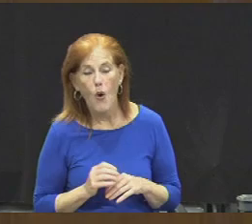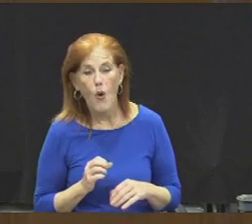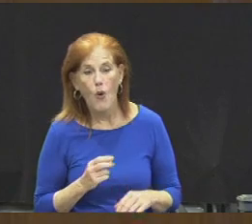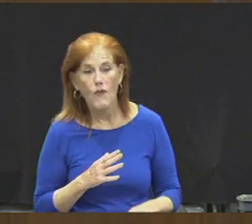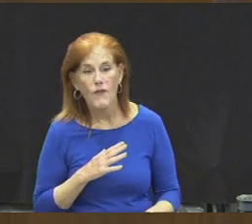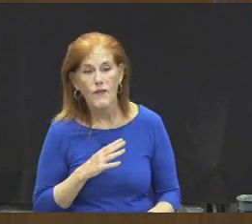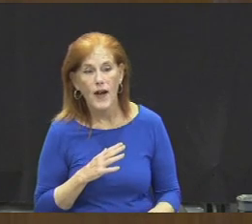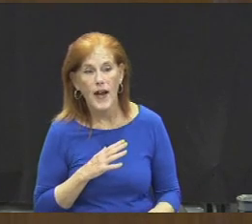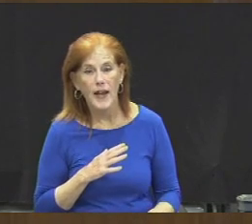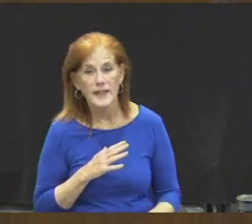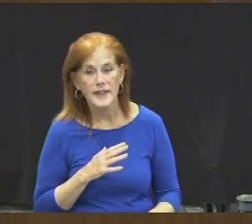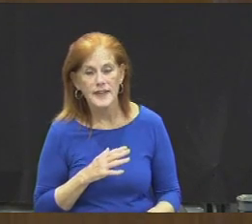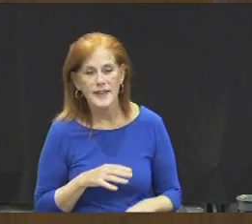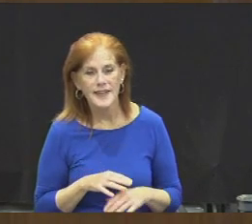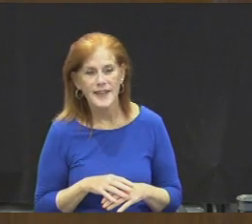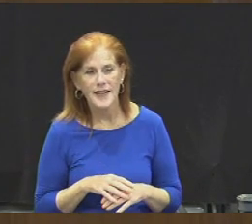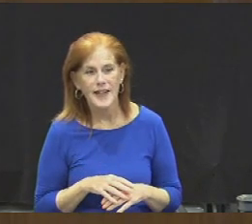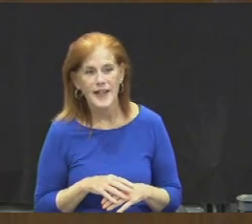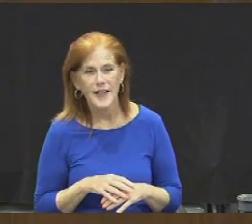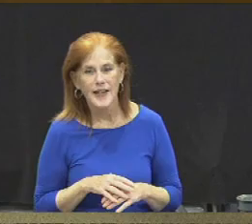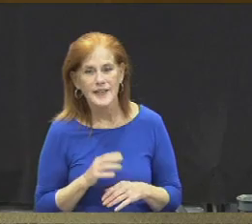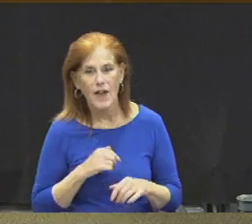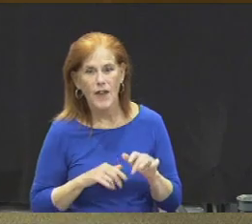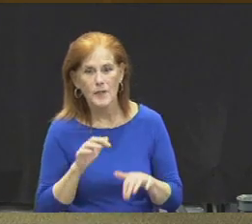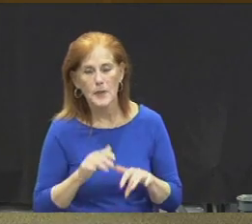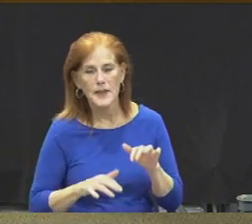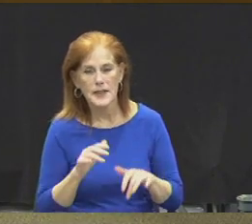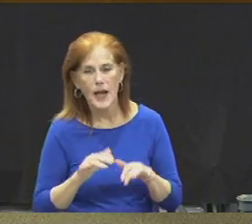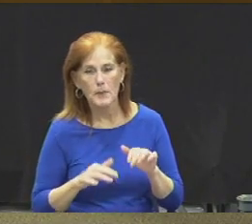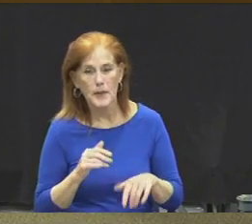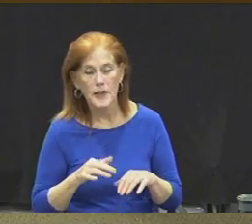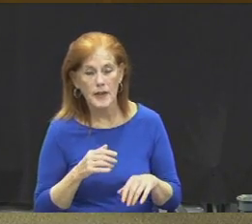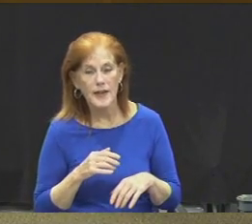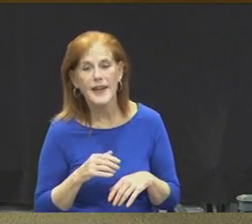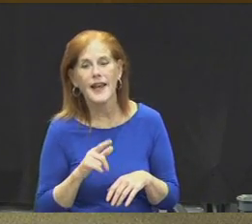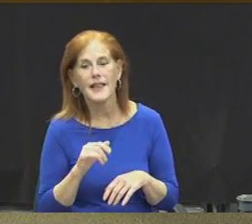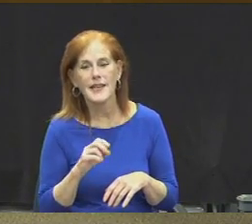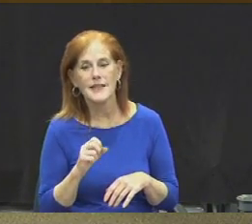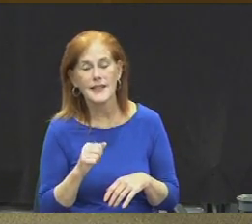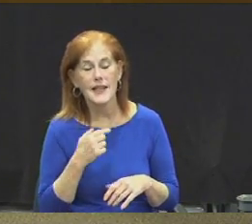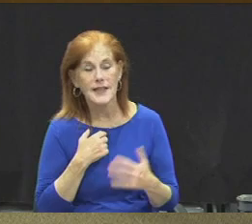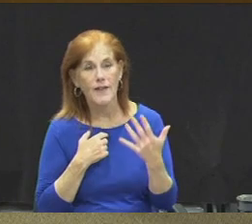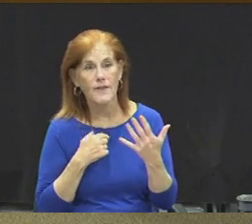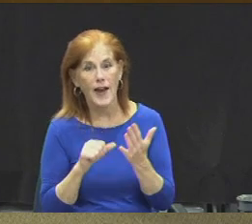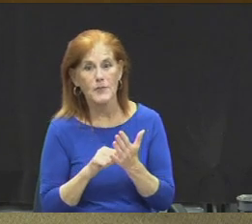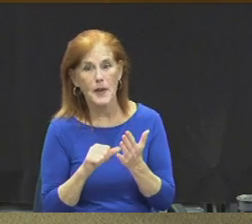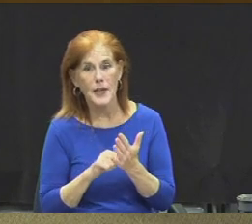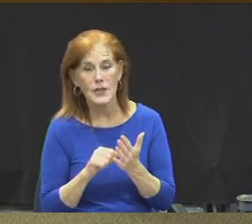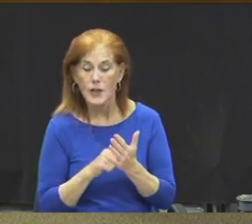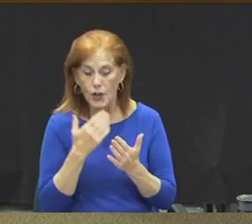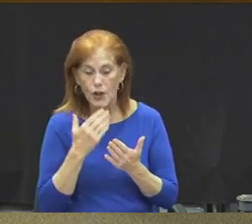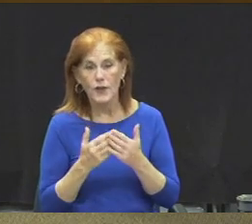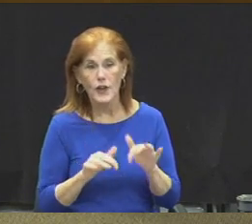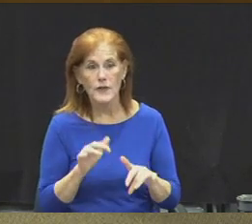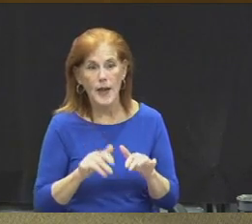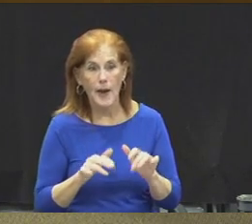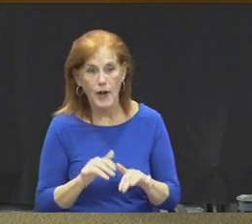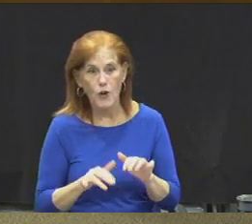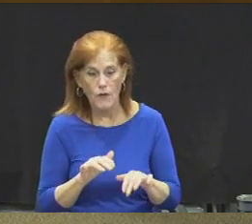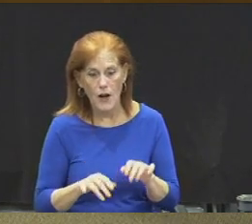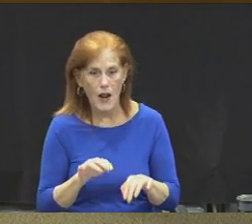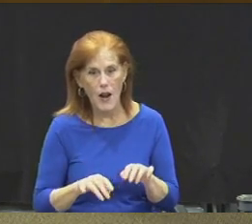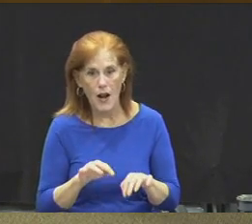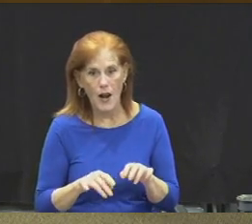fine." Now that she I've written says that. everything. now that I've been typing for an hour. I have like 5 pages. Oh my goodness. It's a good thing you're a fast typer. I heard her over